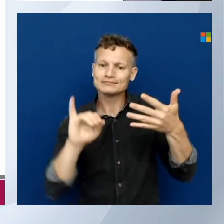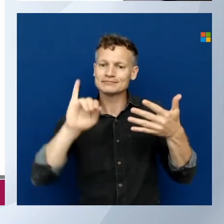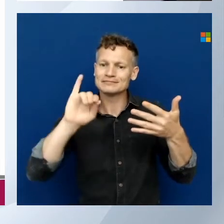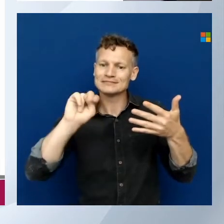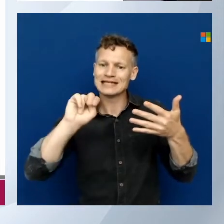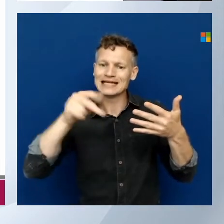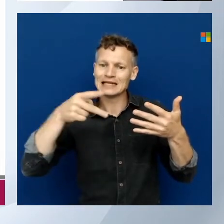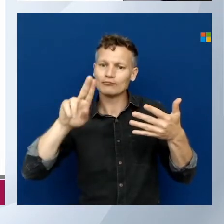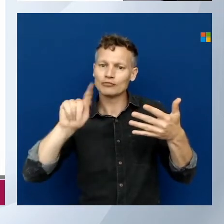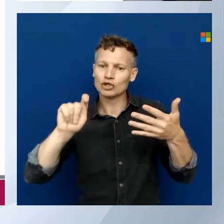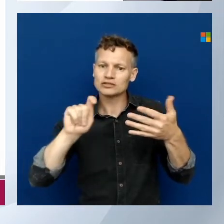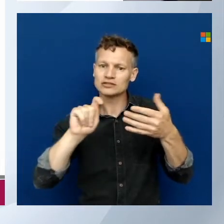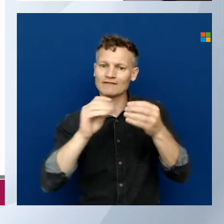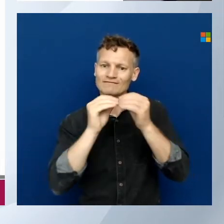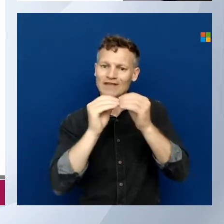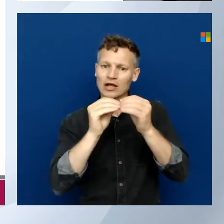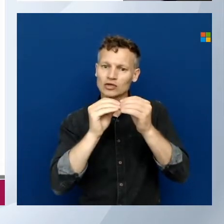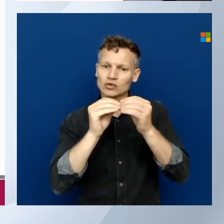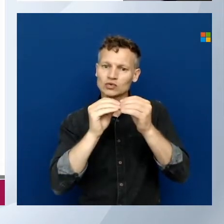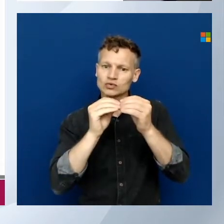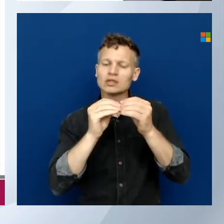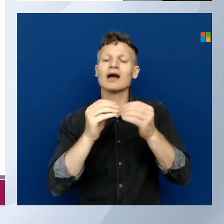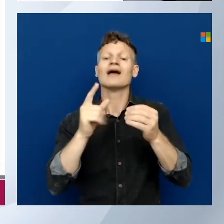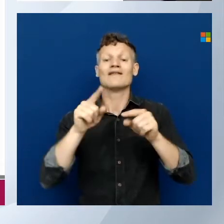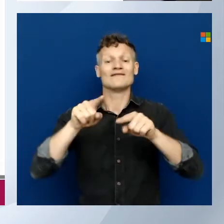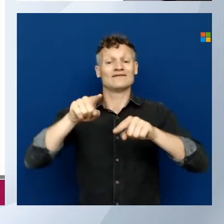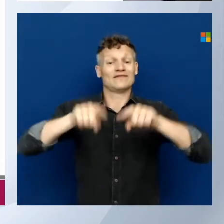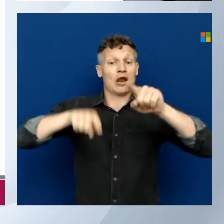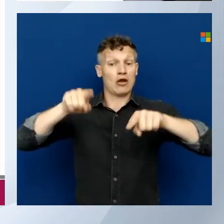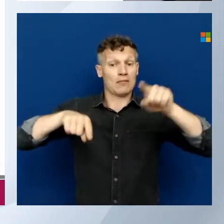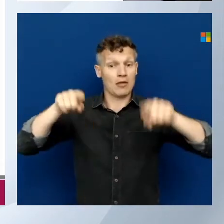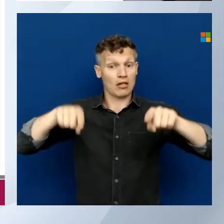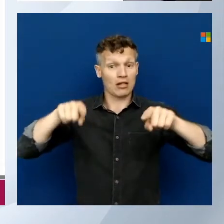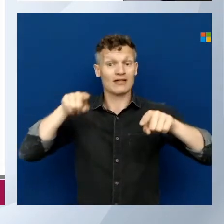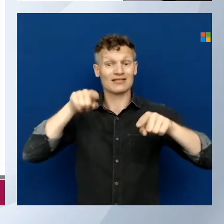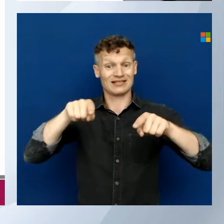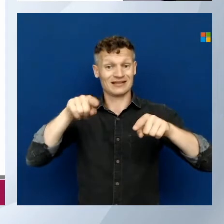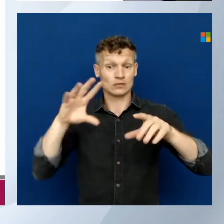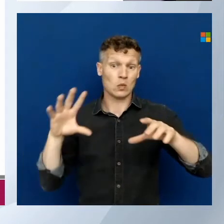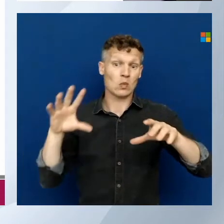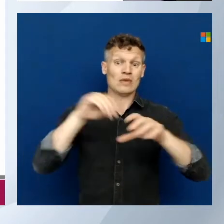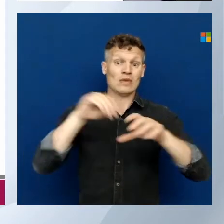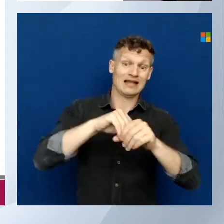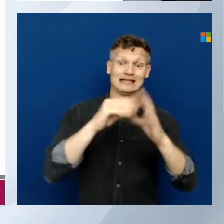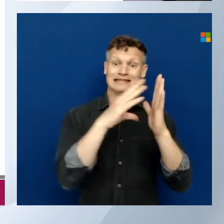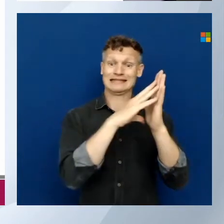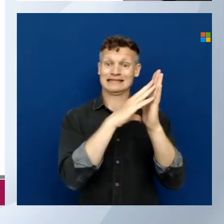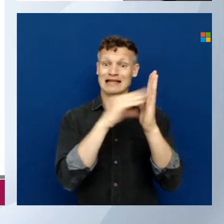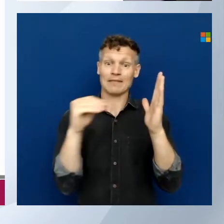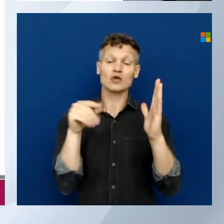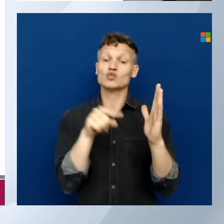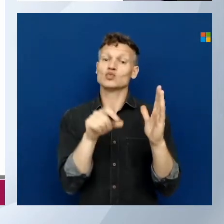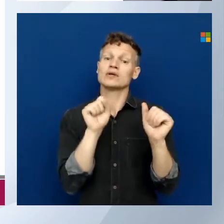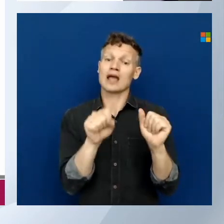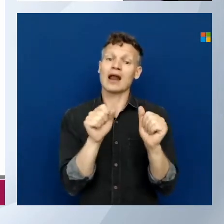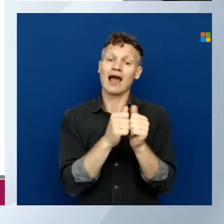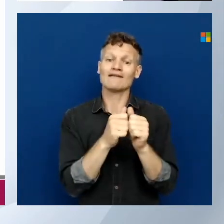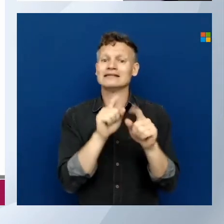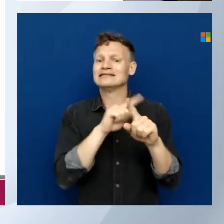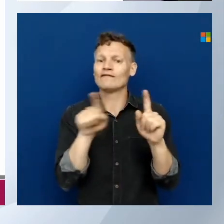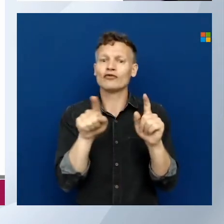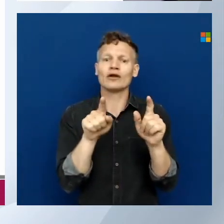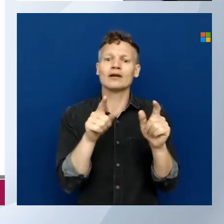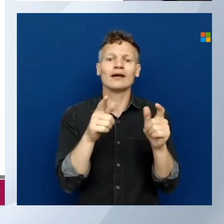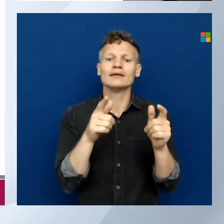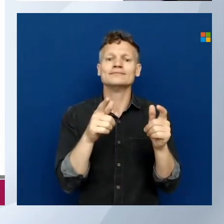within your template to make sure that you can have concatenations of information strings, that